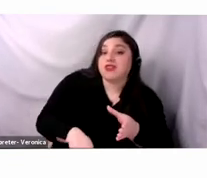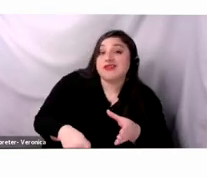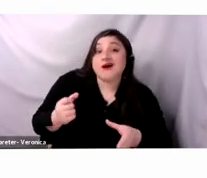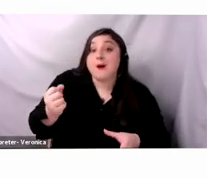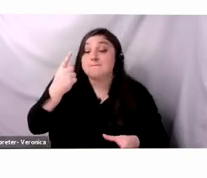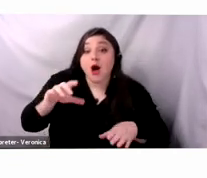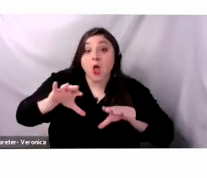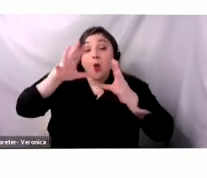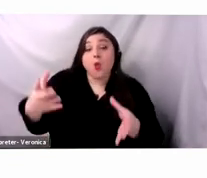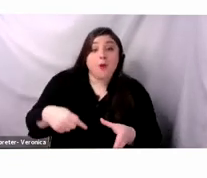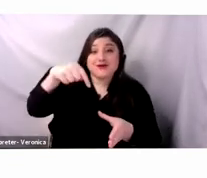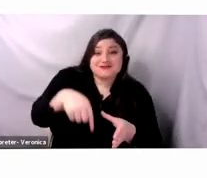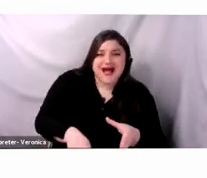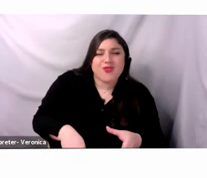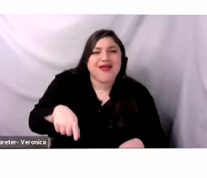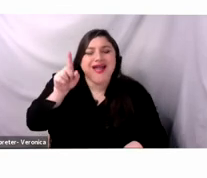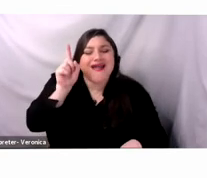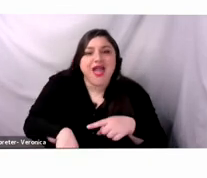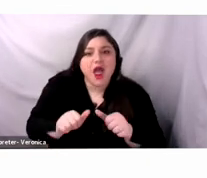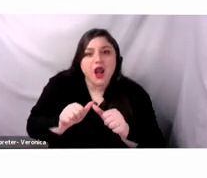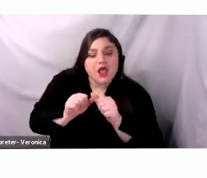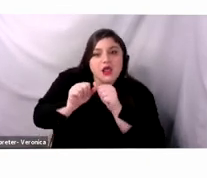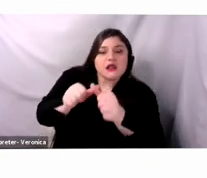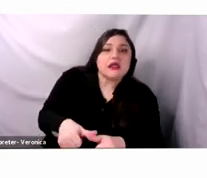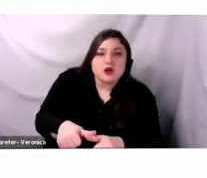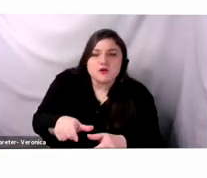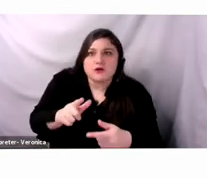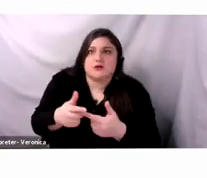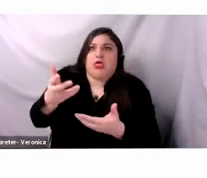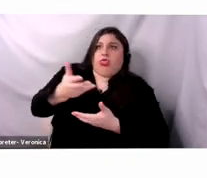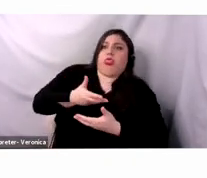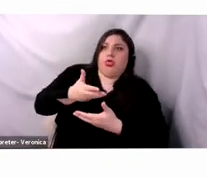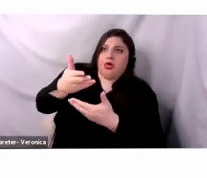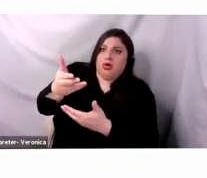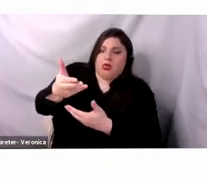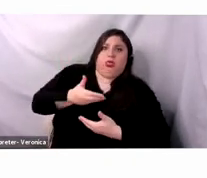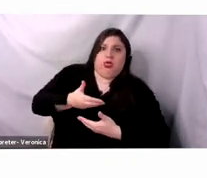to just like do their best with what they are handed.